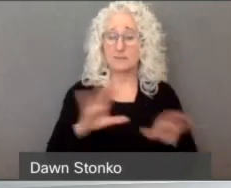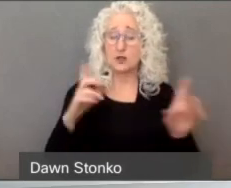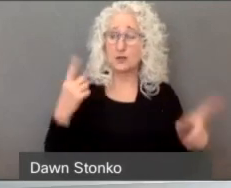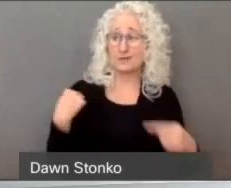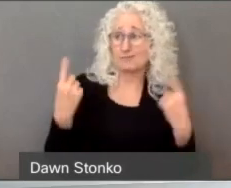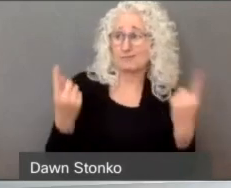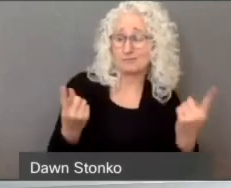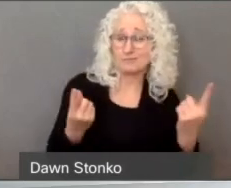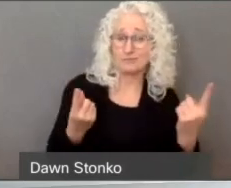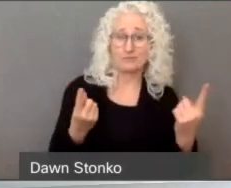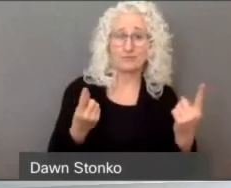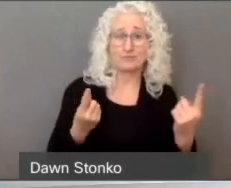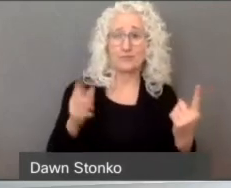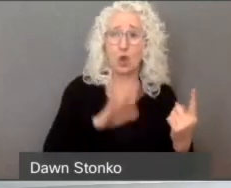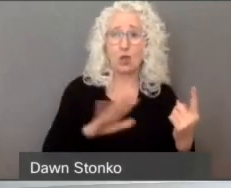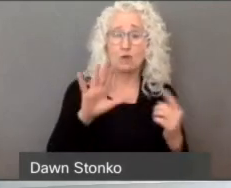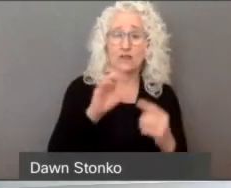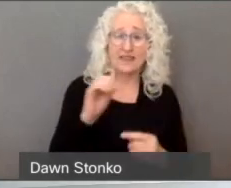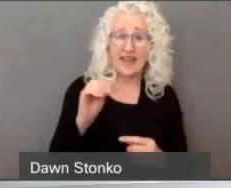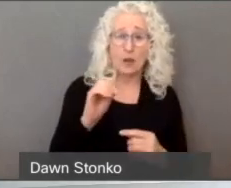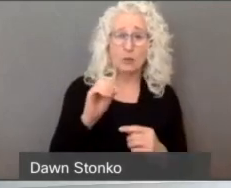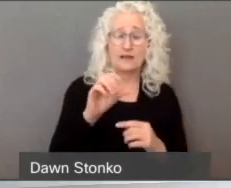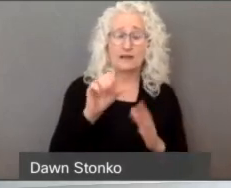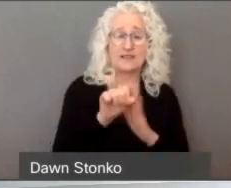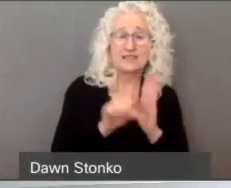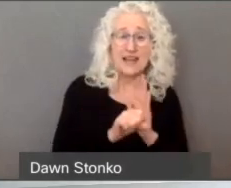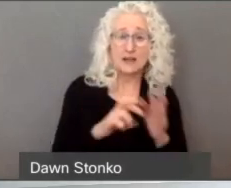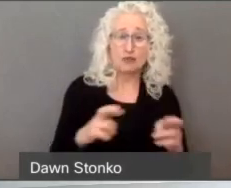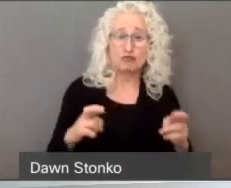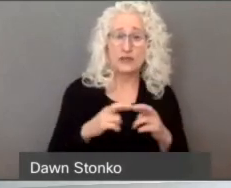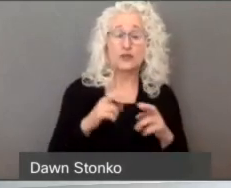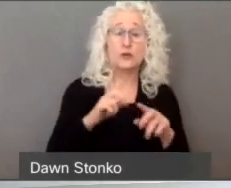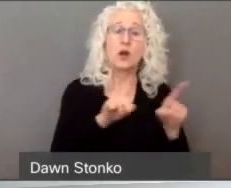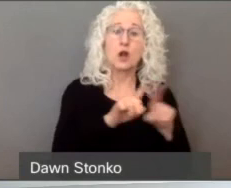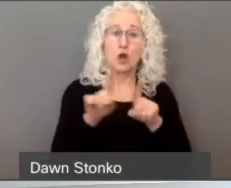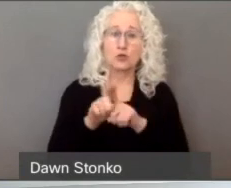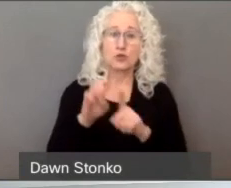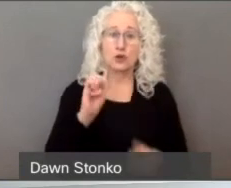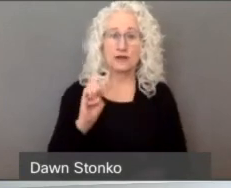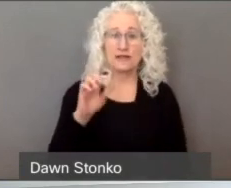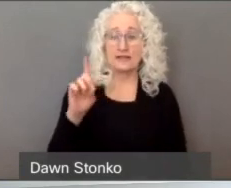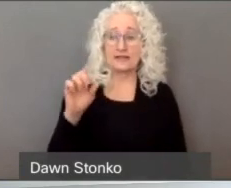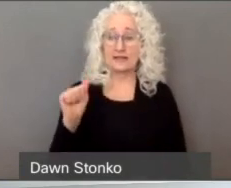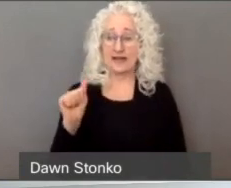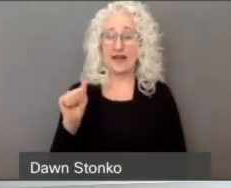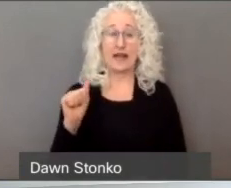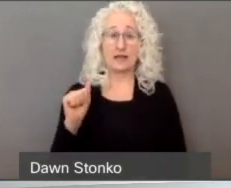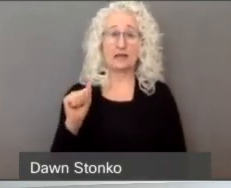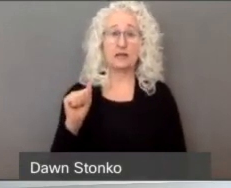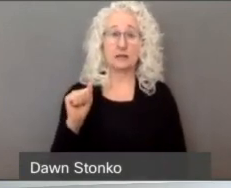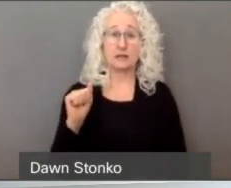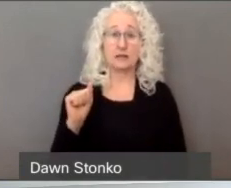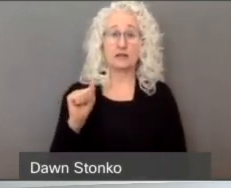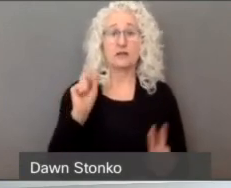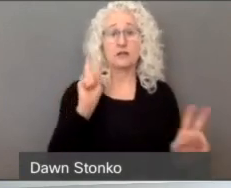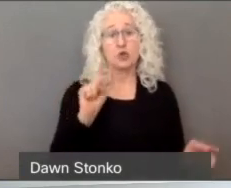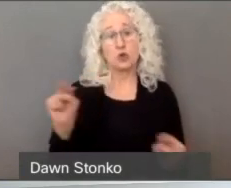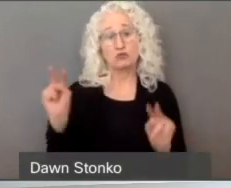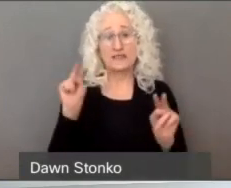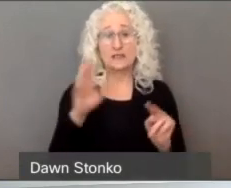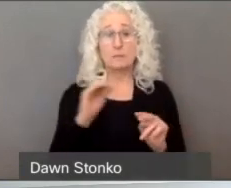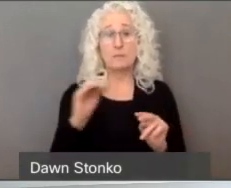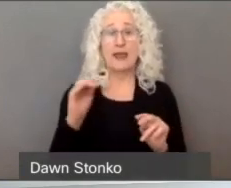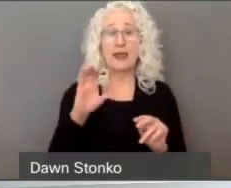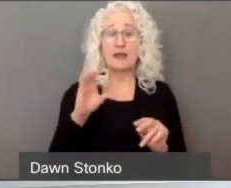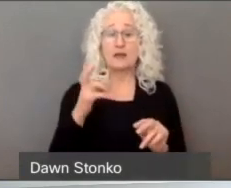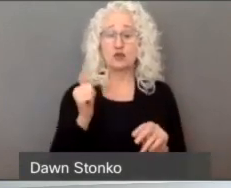our county and state and region, but also our EDA, tourism, and chamber.